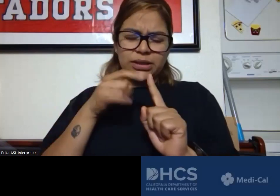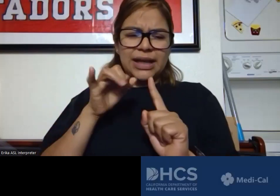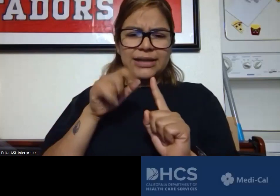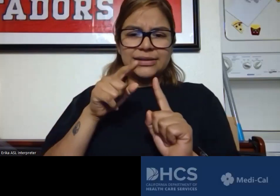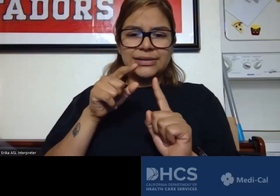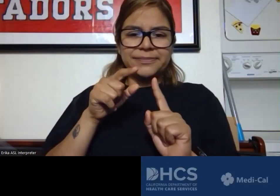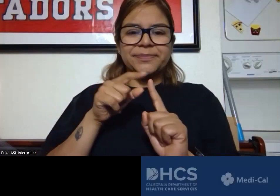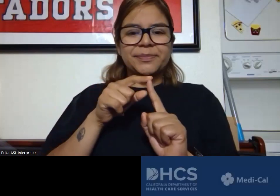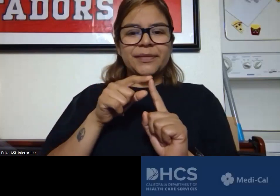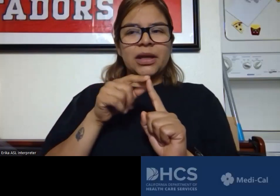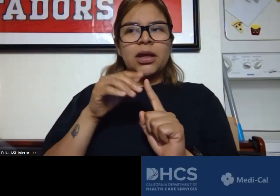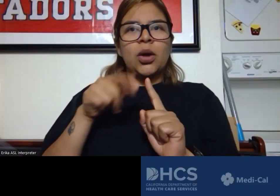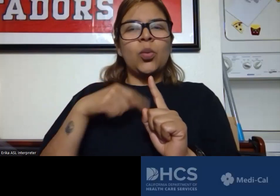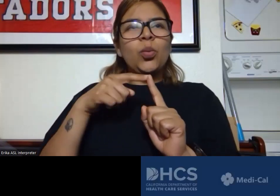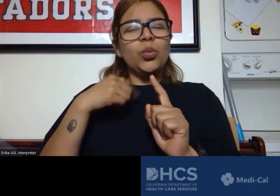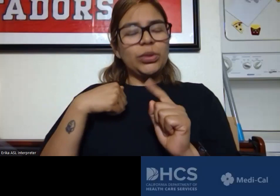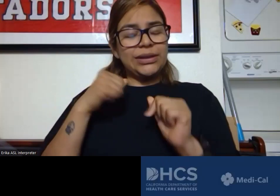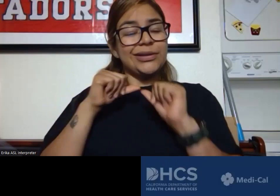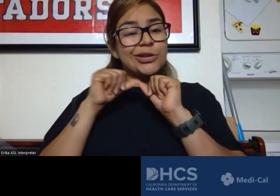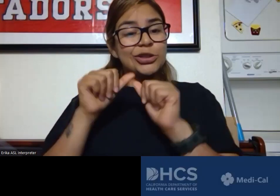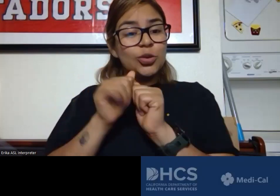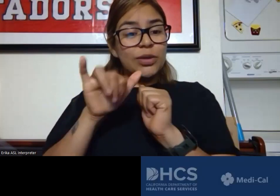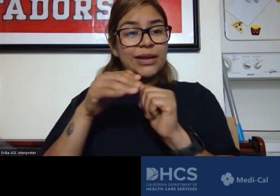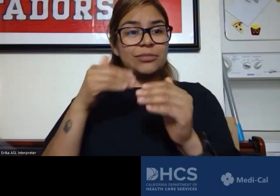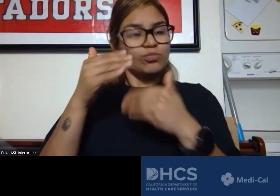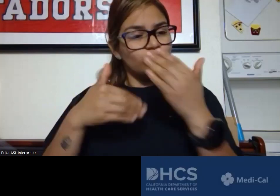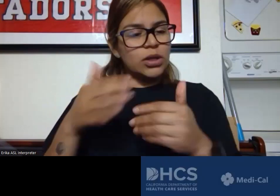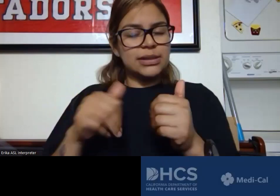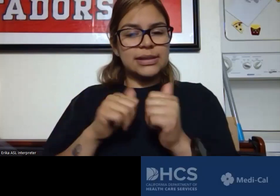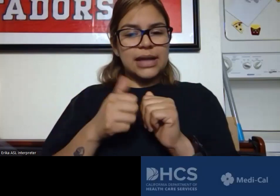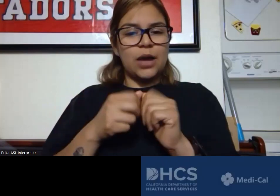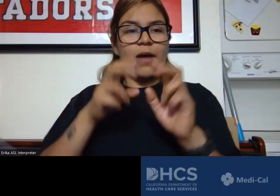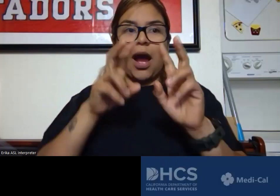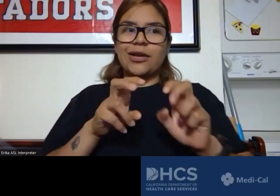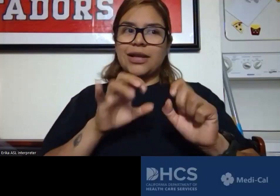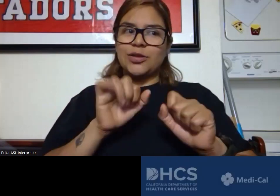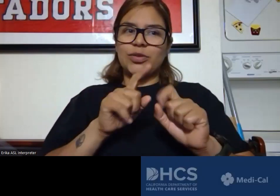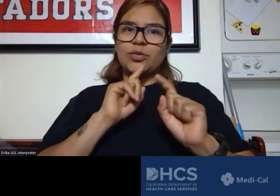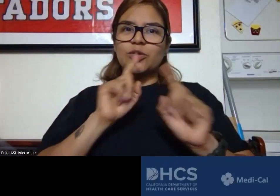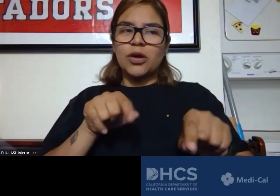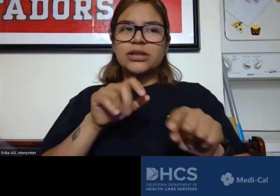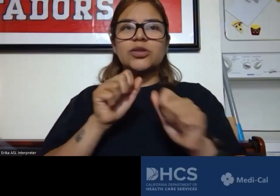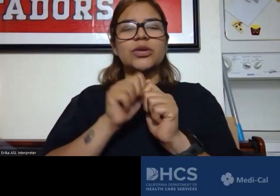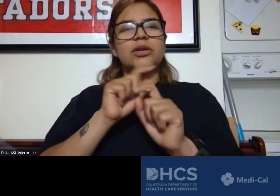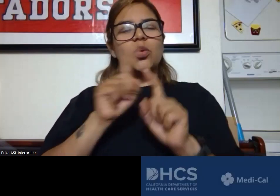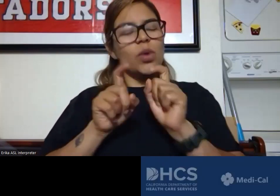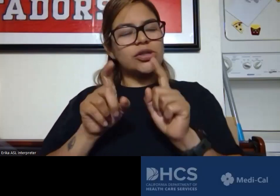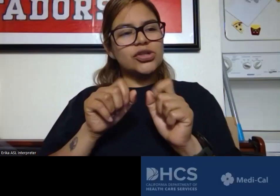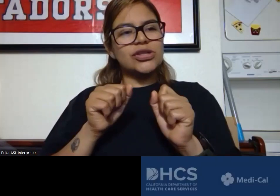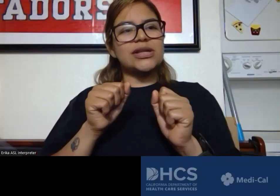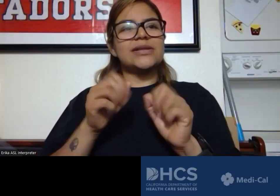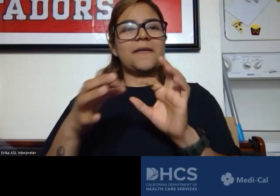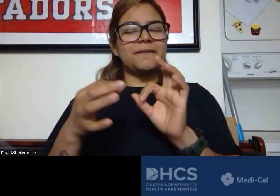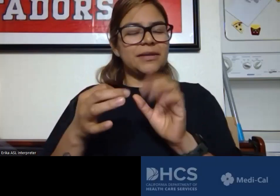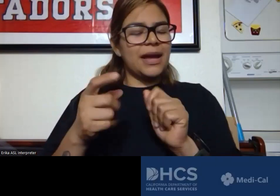saying, as we continue to move through this process and finalize responding to CMS questions and feedback related to